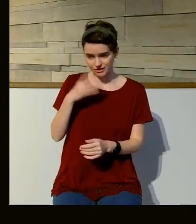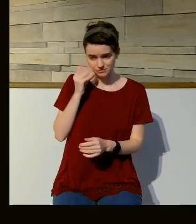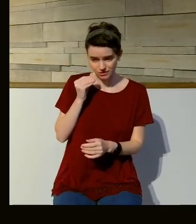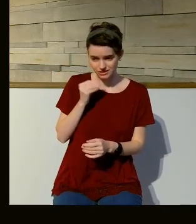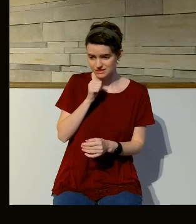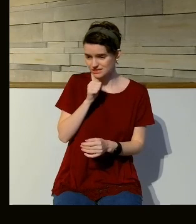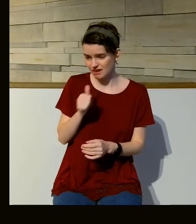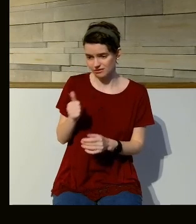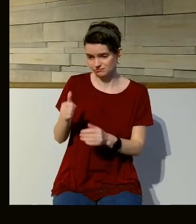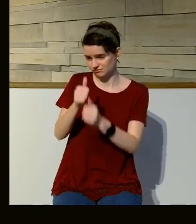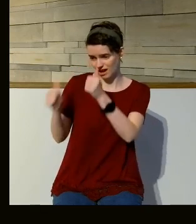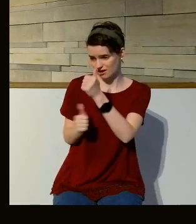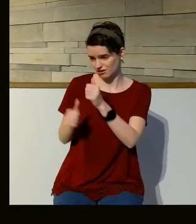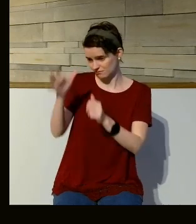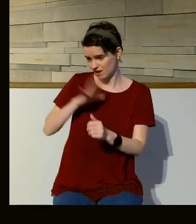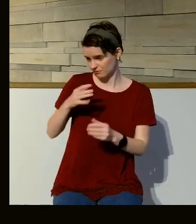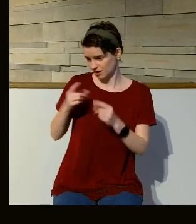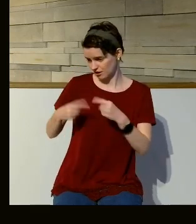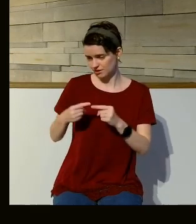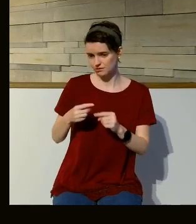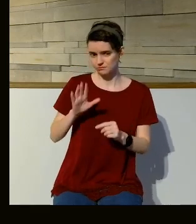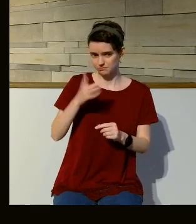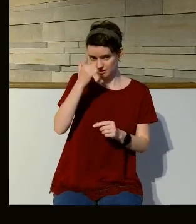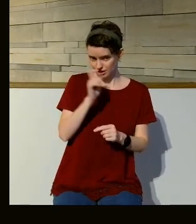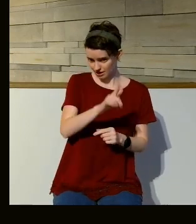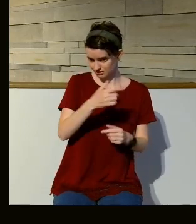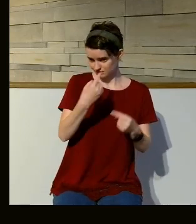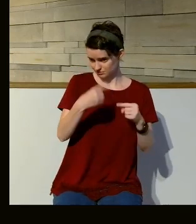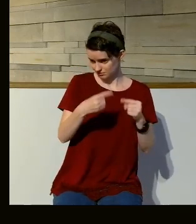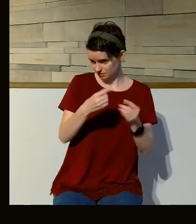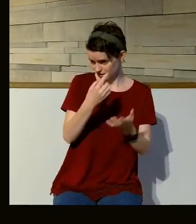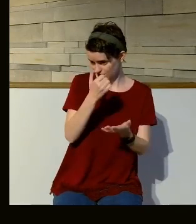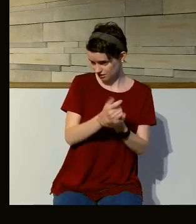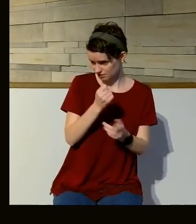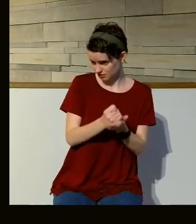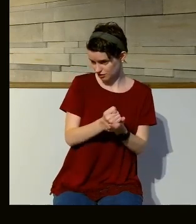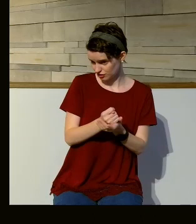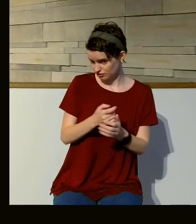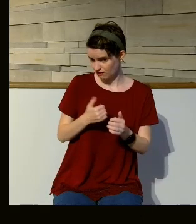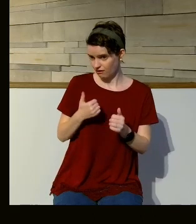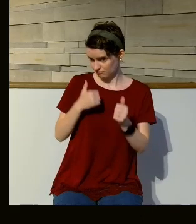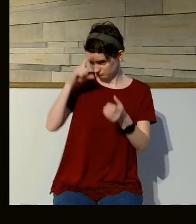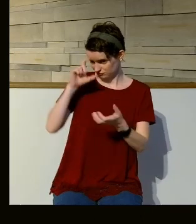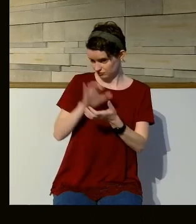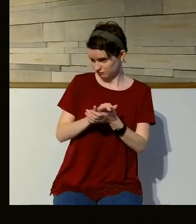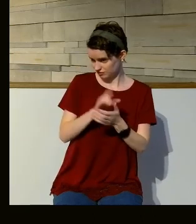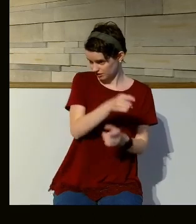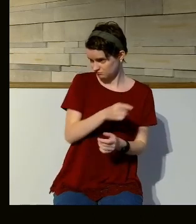with an argument. So based on his personal experience and testimony, would you then drop to your knees and devote your life to Allah and convert to